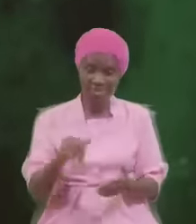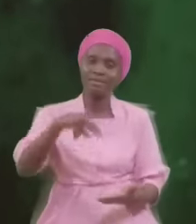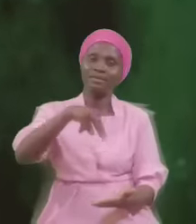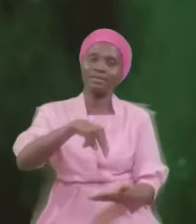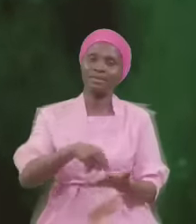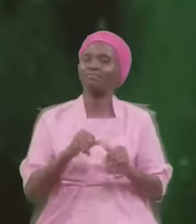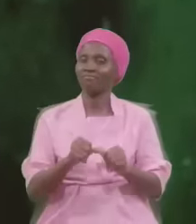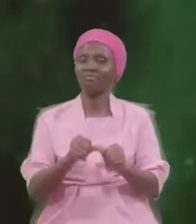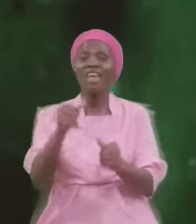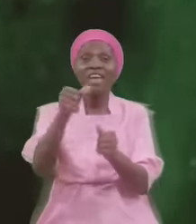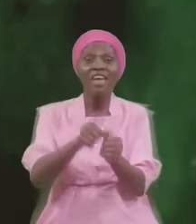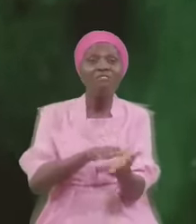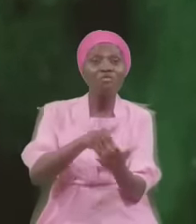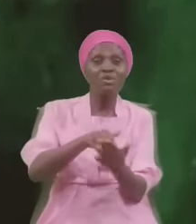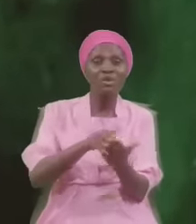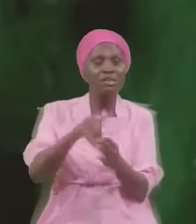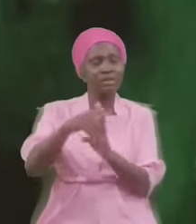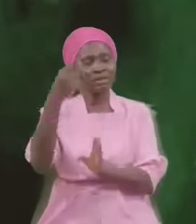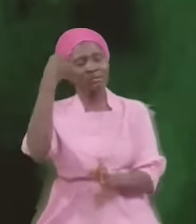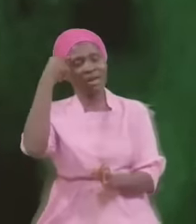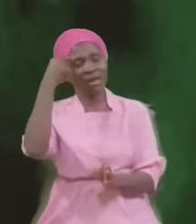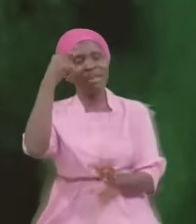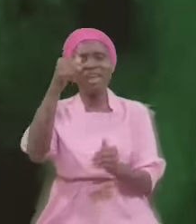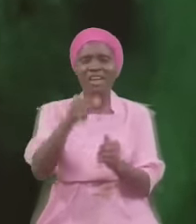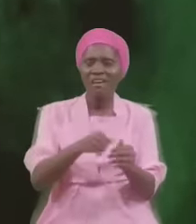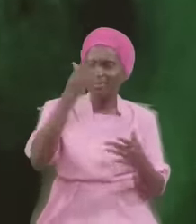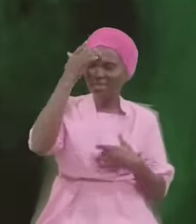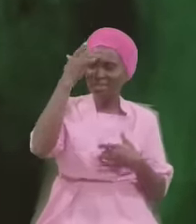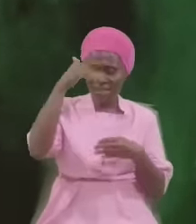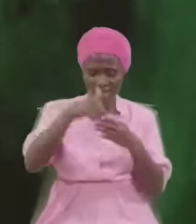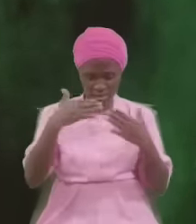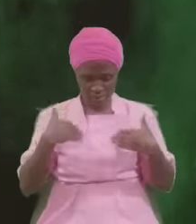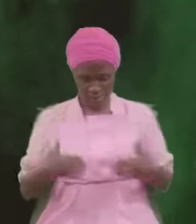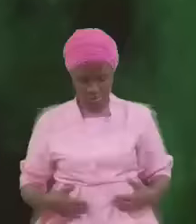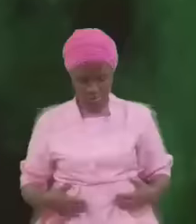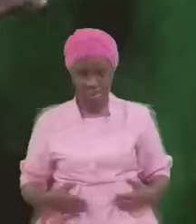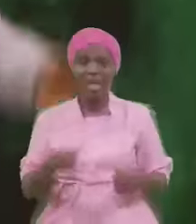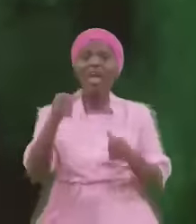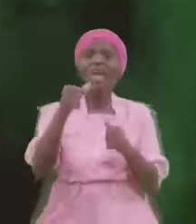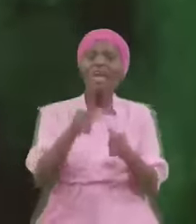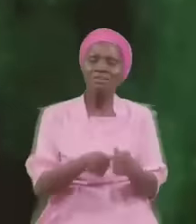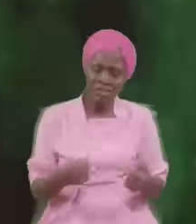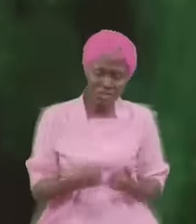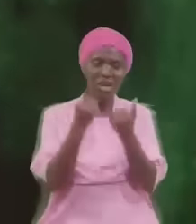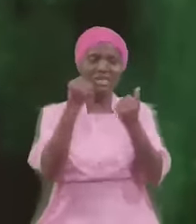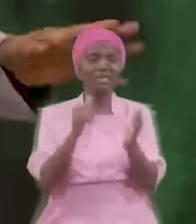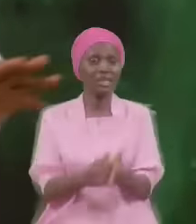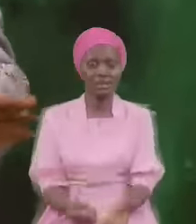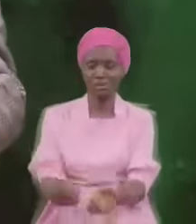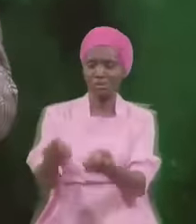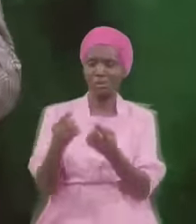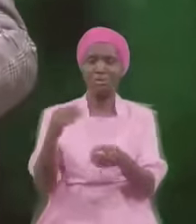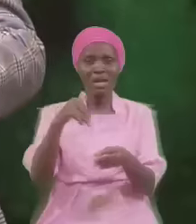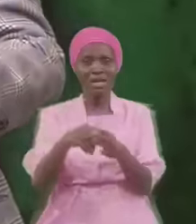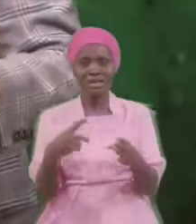Every weakness of the mind. Every sickness in the body. Every challenge that comes in the